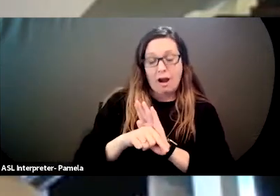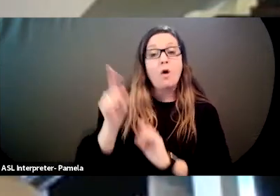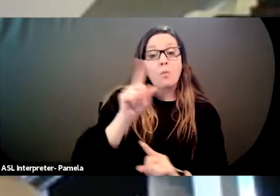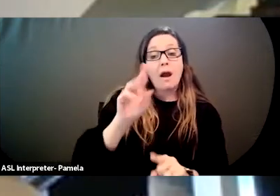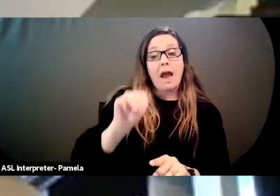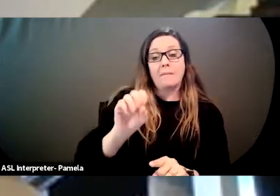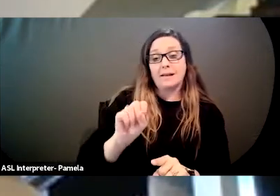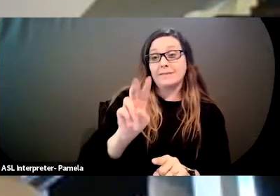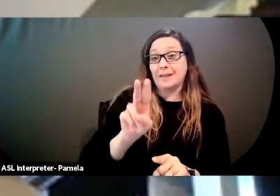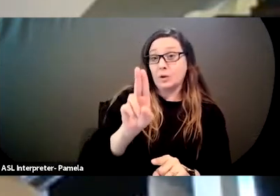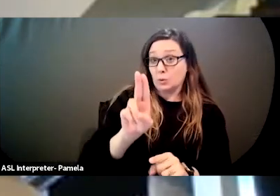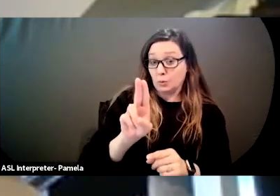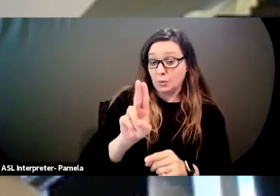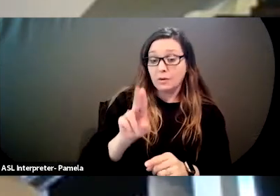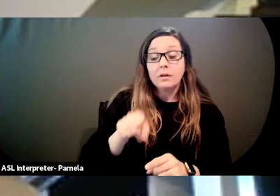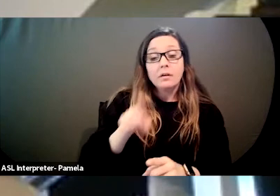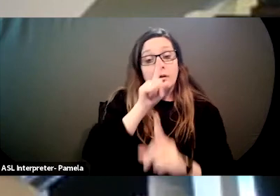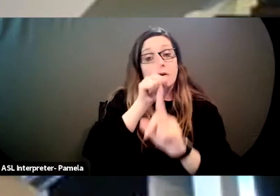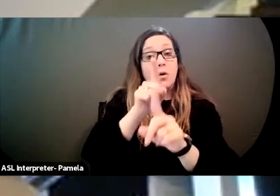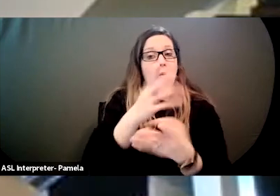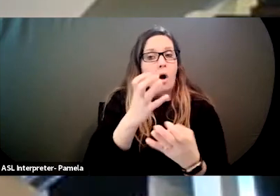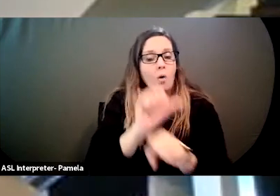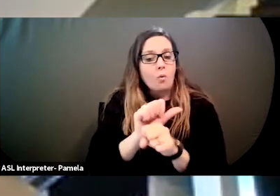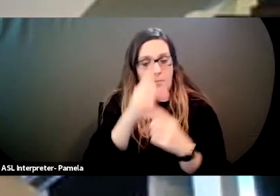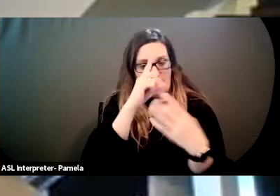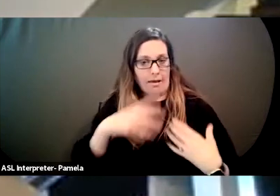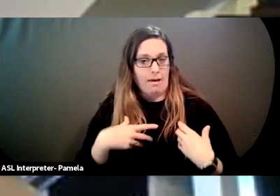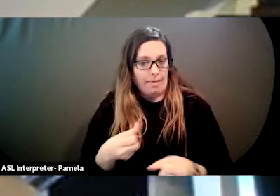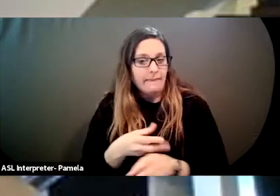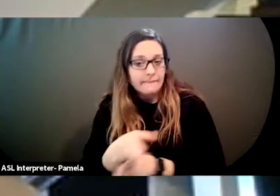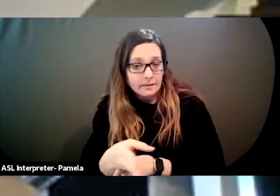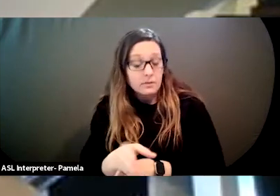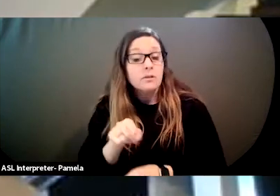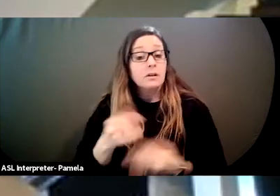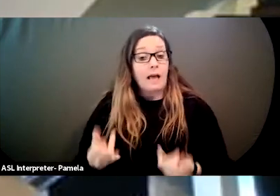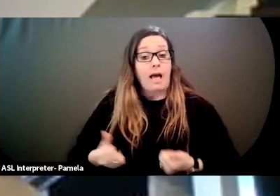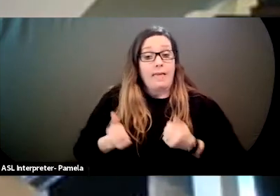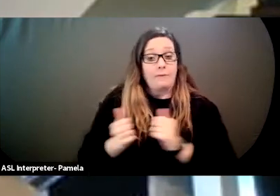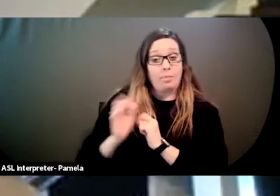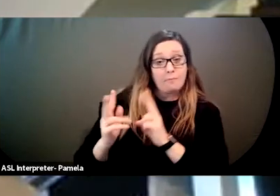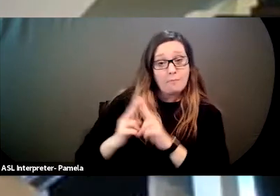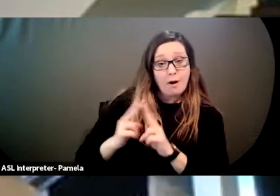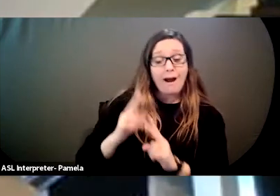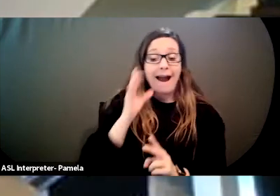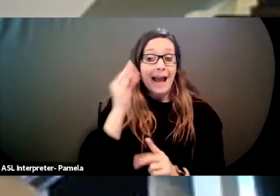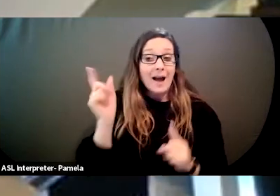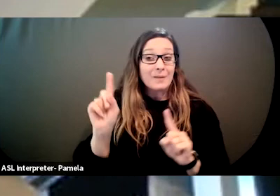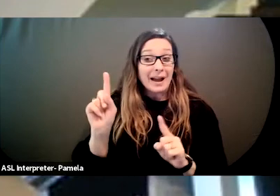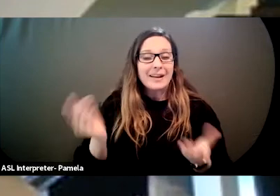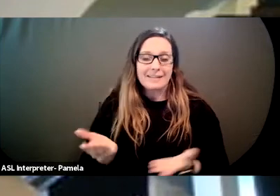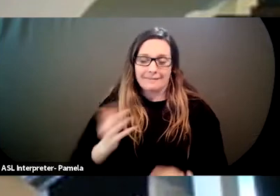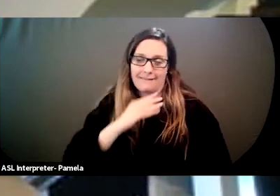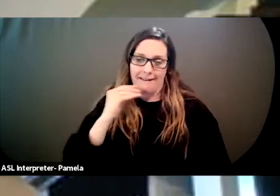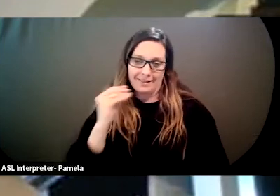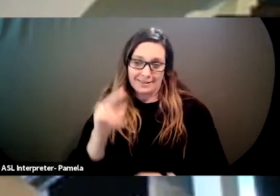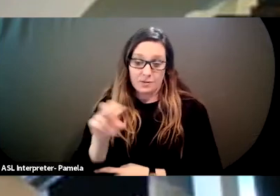Vincent University, aiming to work in a mental health field. She currently lives with her partner and her cat in Halifax, Nova Scotia.